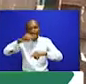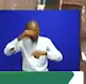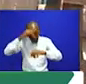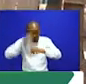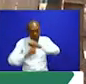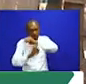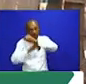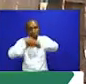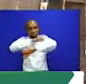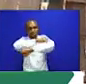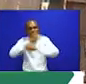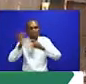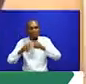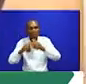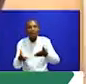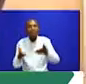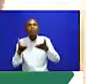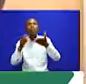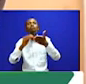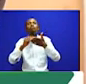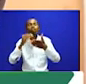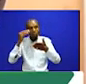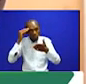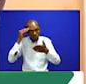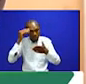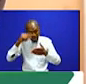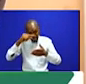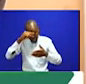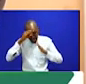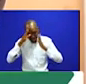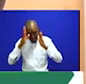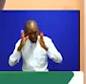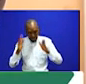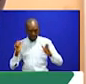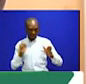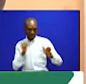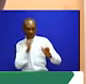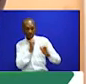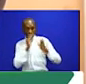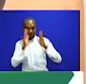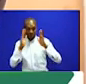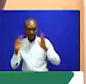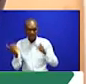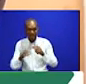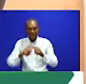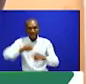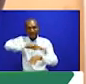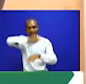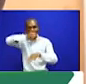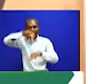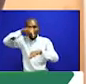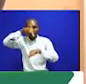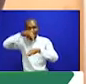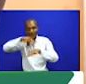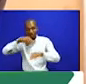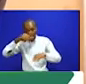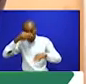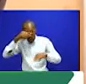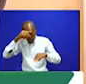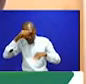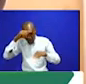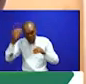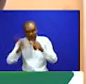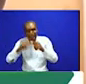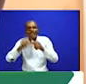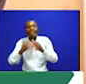kukinia ekerengo ye chisemi. The governor, the senator, and the national government, kwa wala